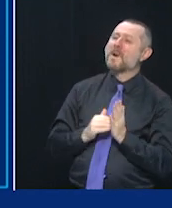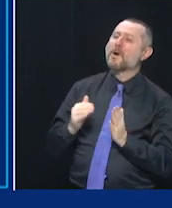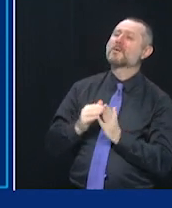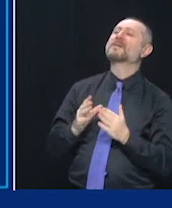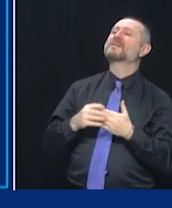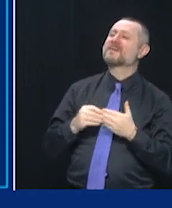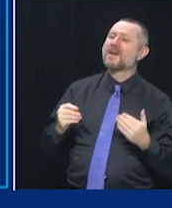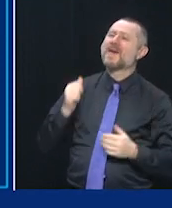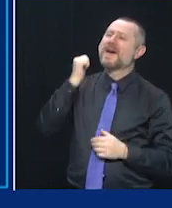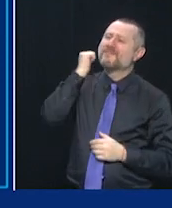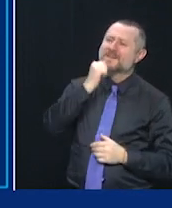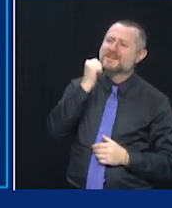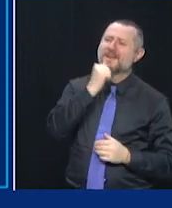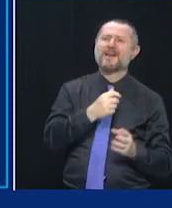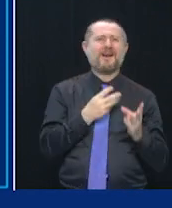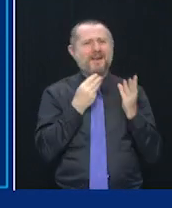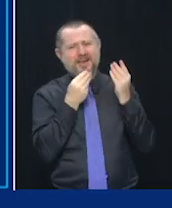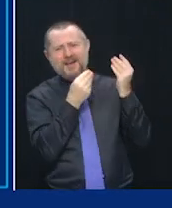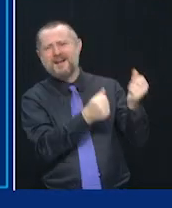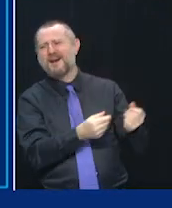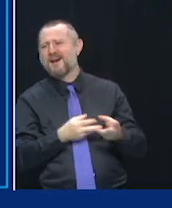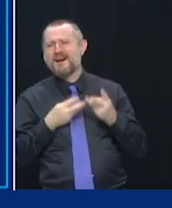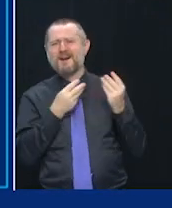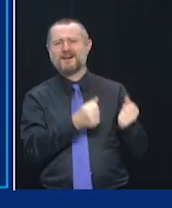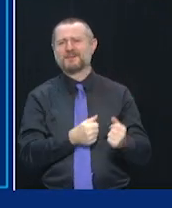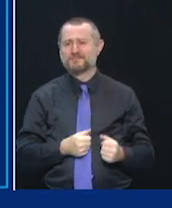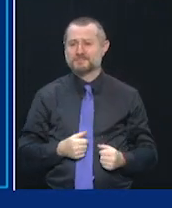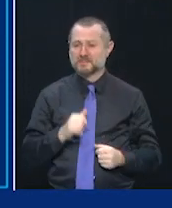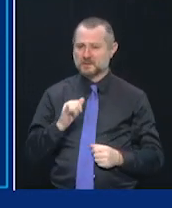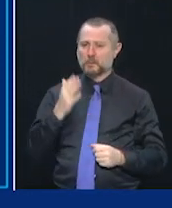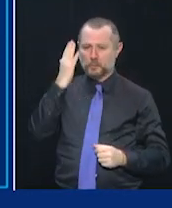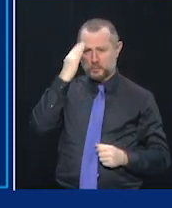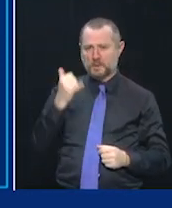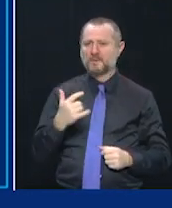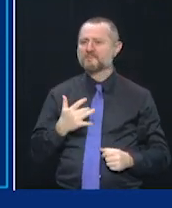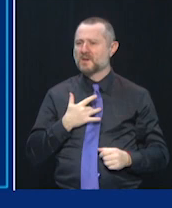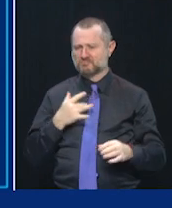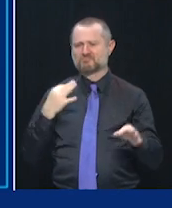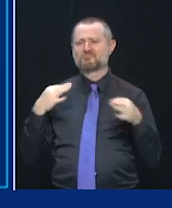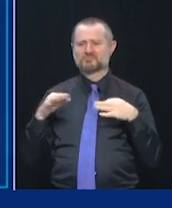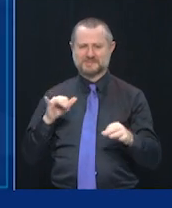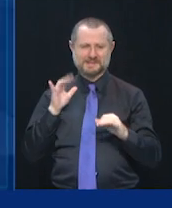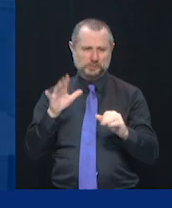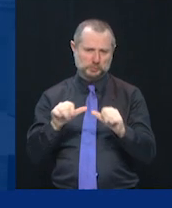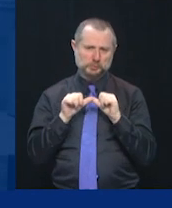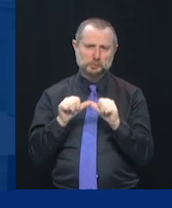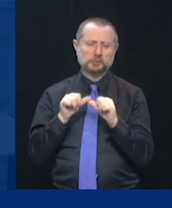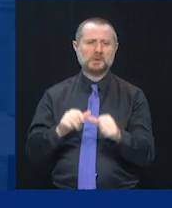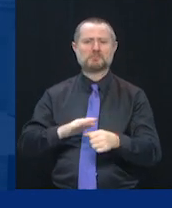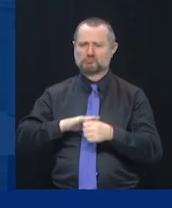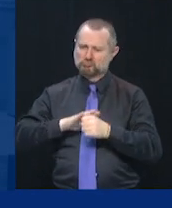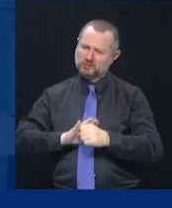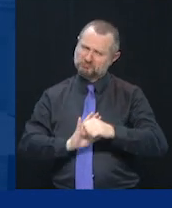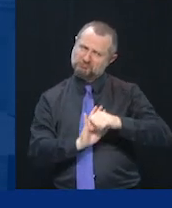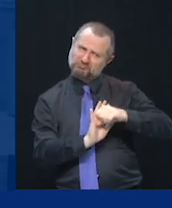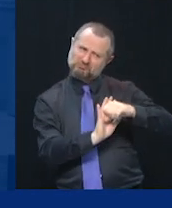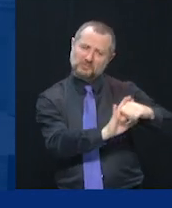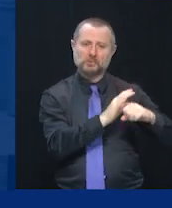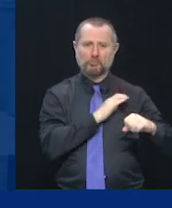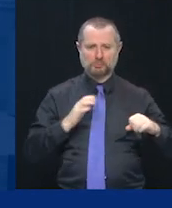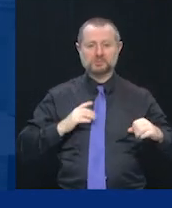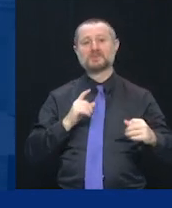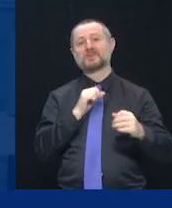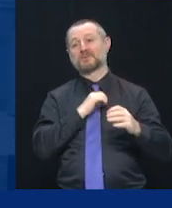spending. And that's why I focused the way I focused, and that's why we're going to continue to keep the pressure on until SALT is